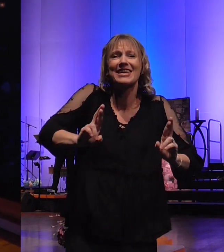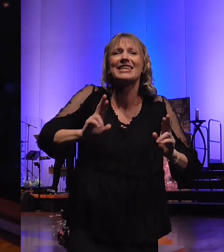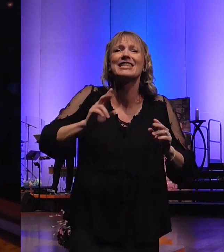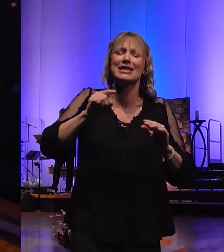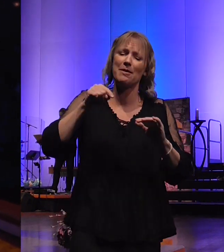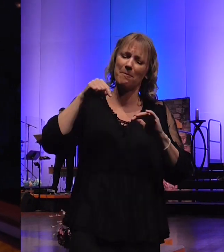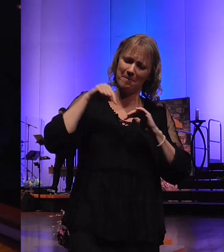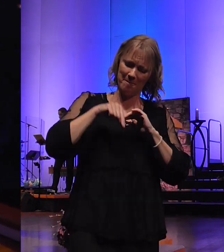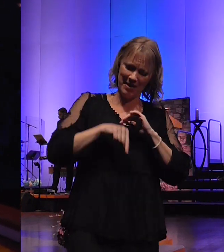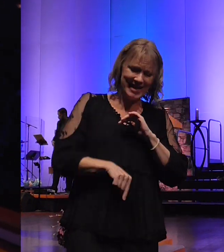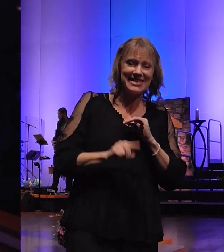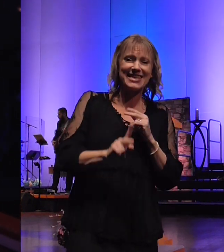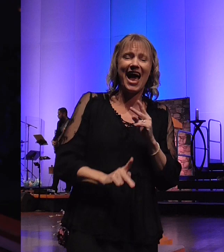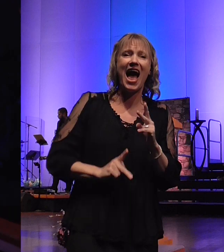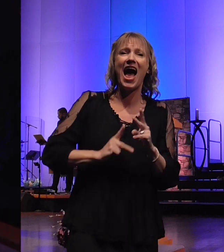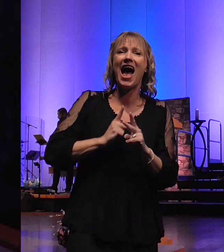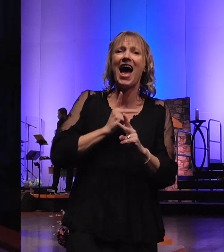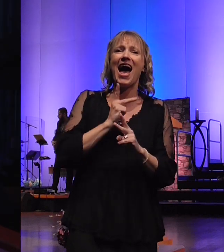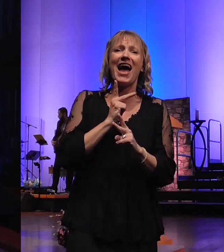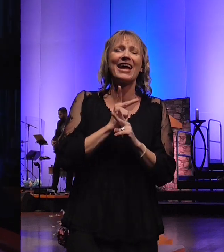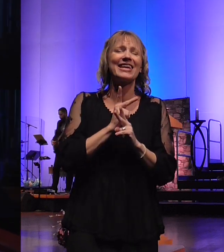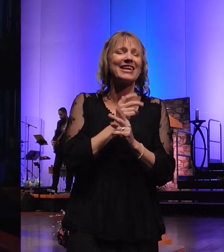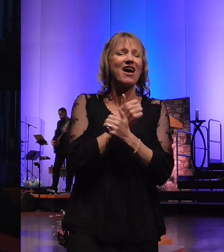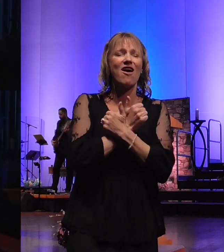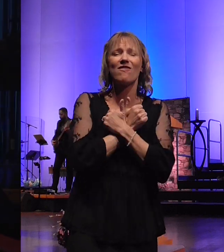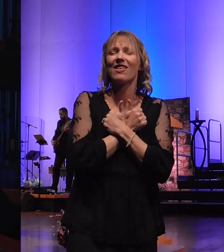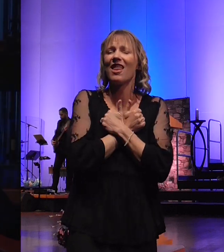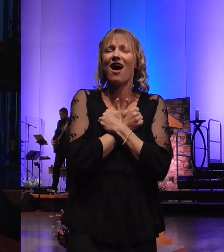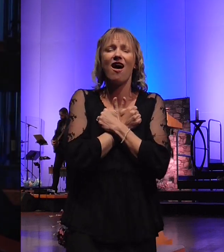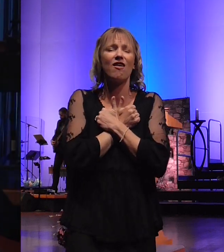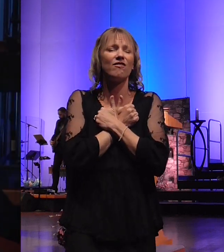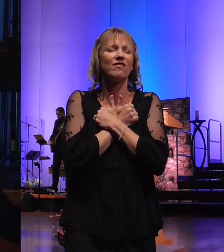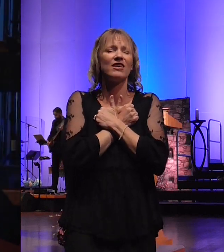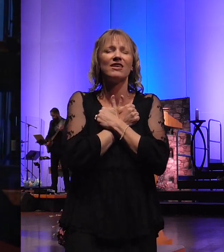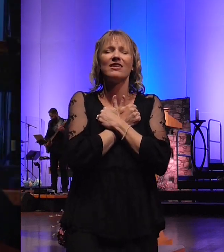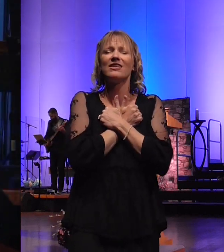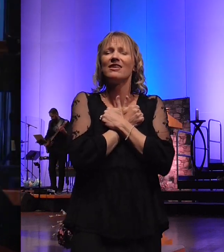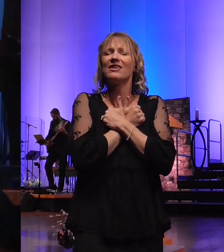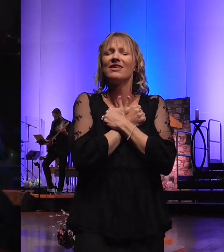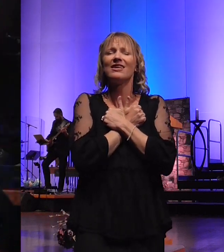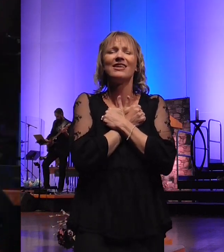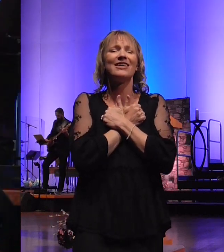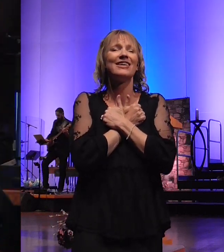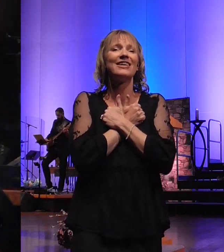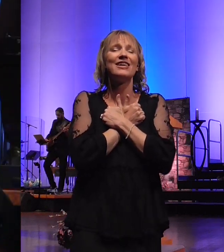to the deepest kind of love,